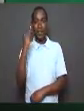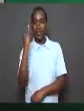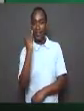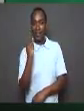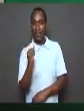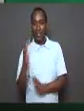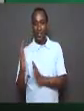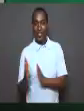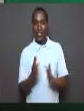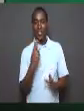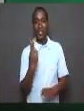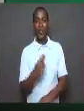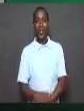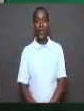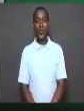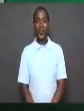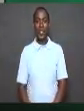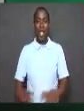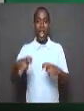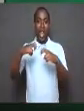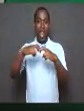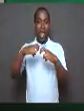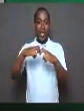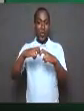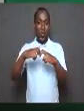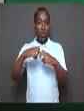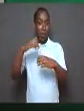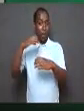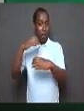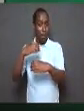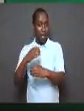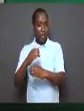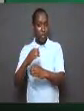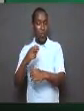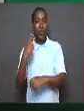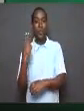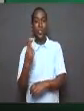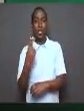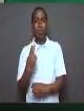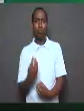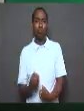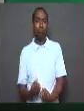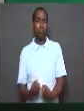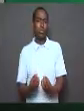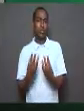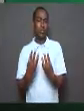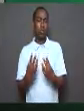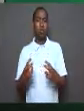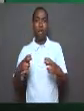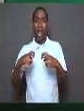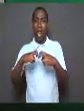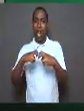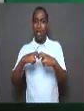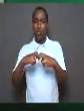image. An electron microscope uses beams of electrons